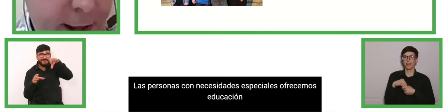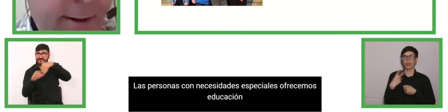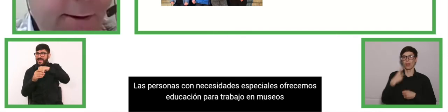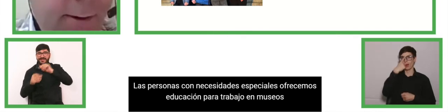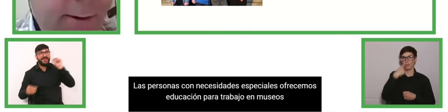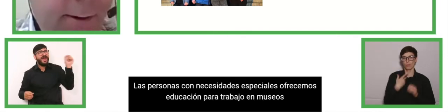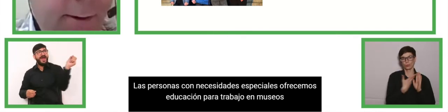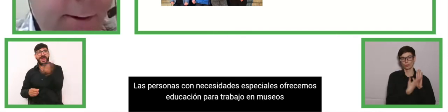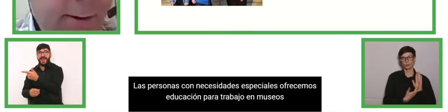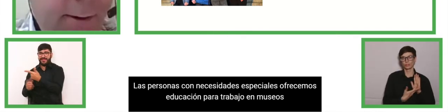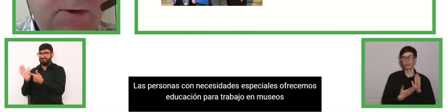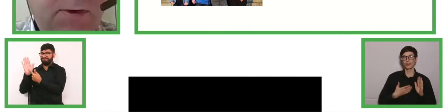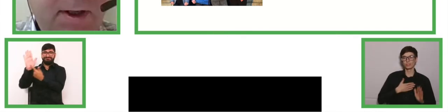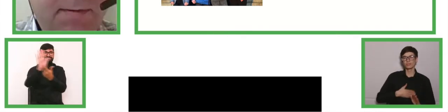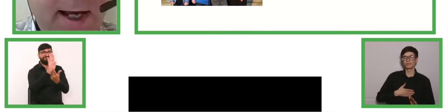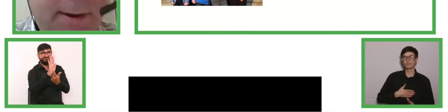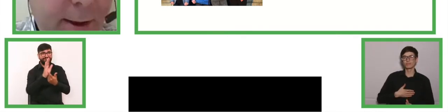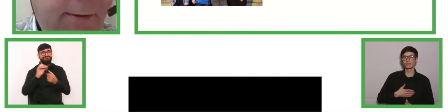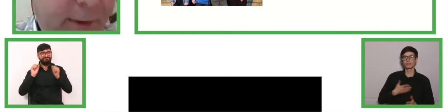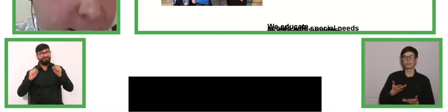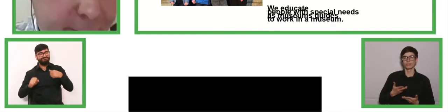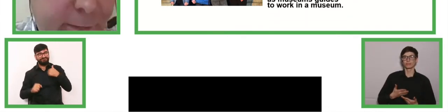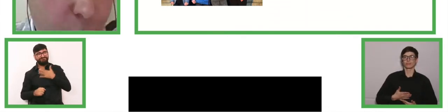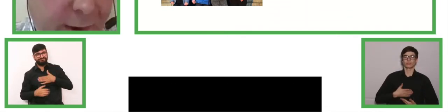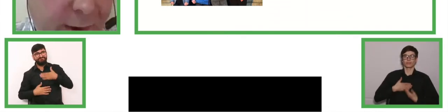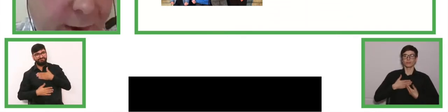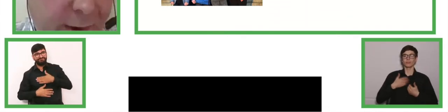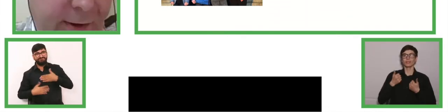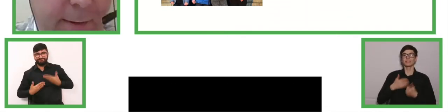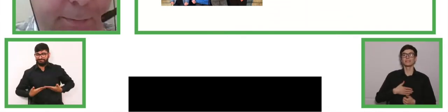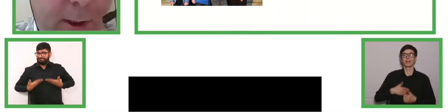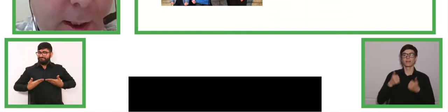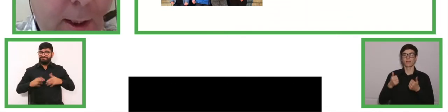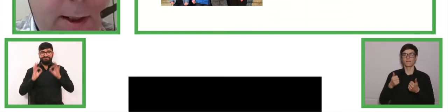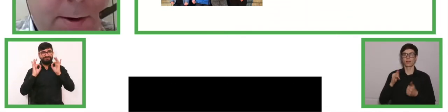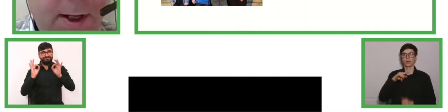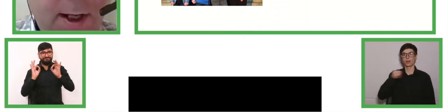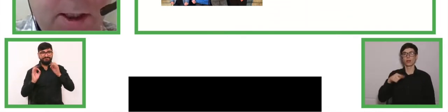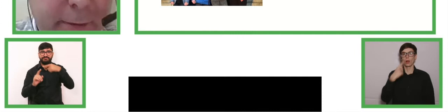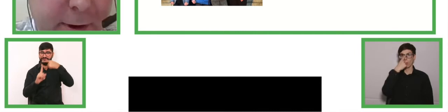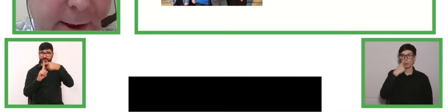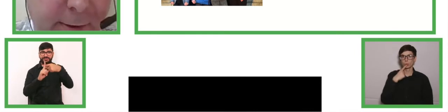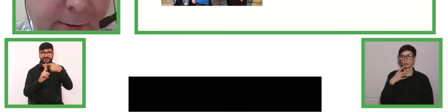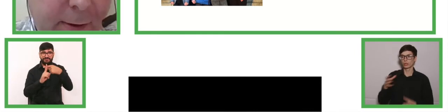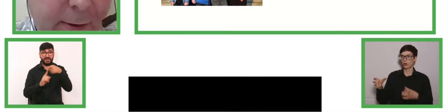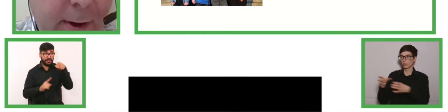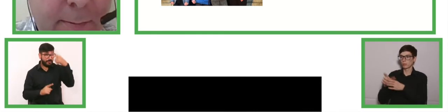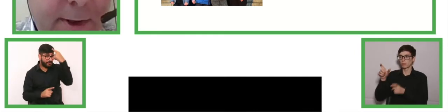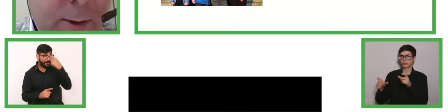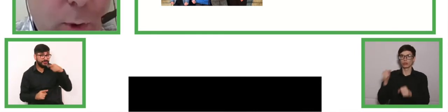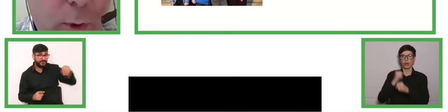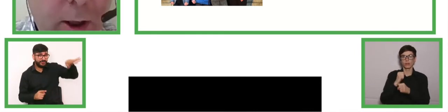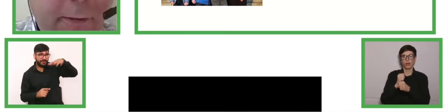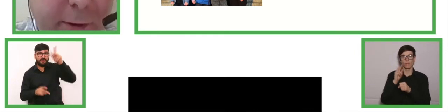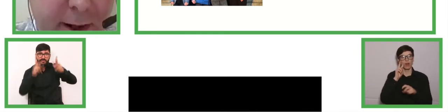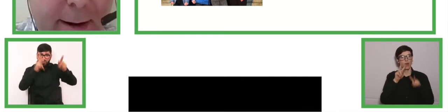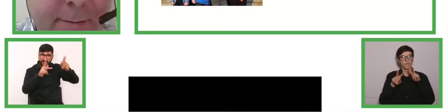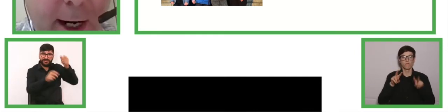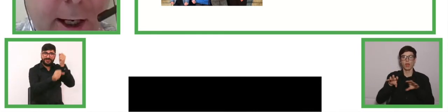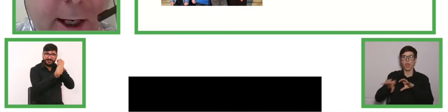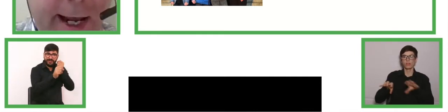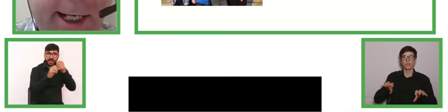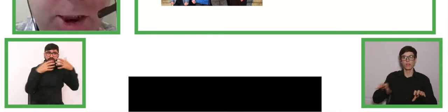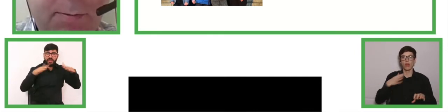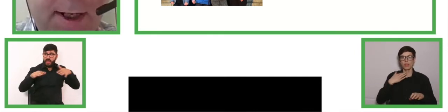Then, second, the museum and its staff we see. The activities that we offer them